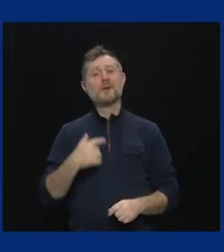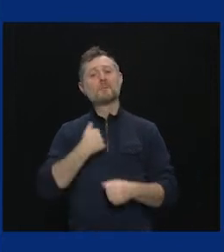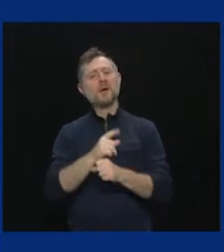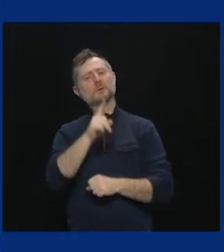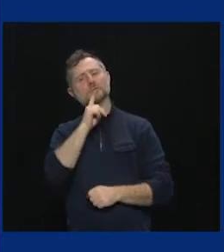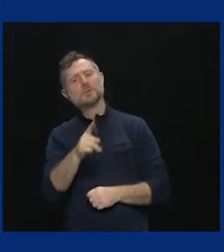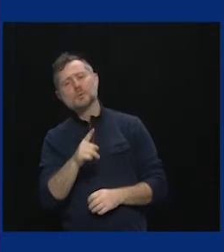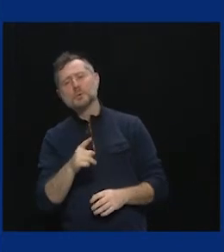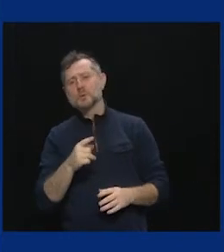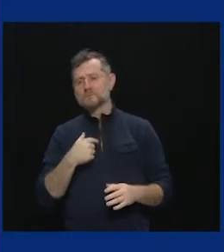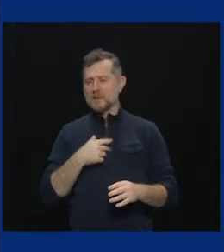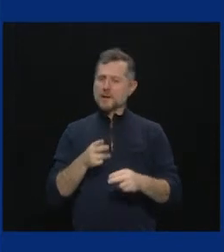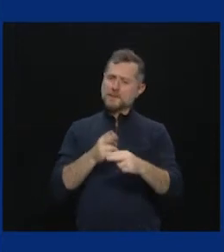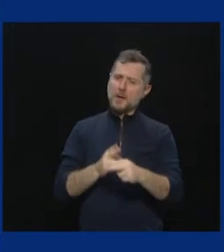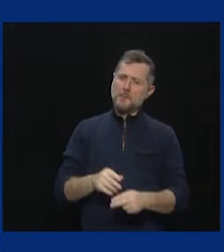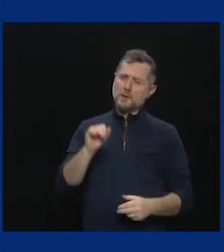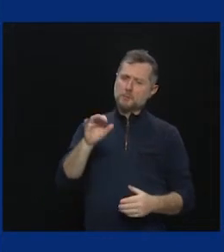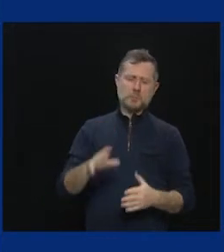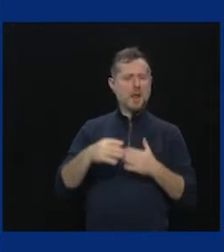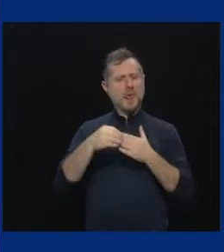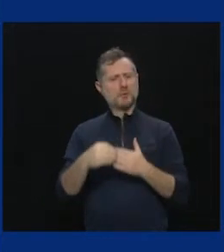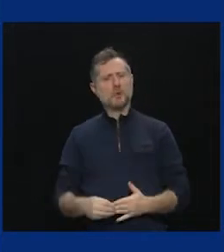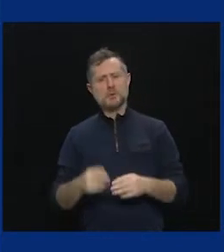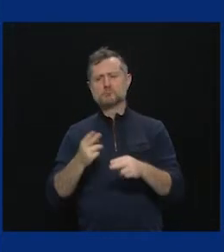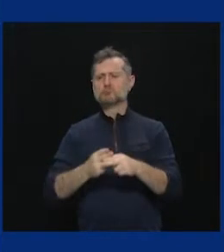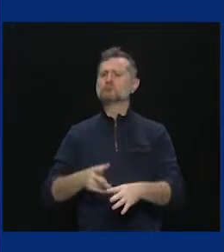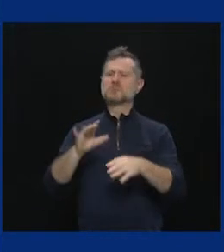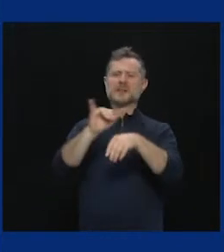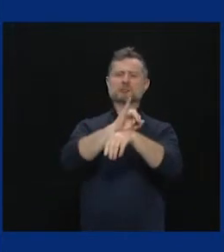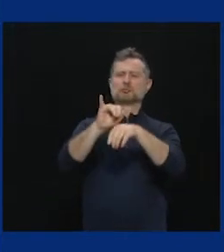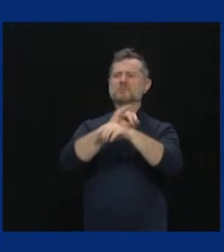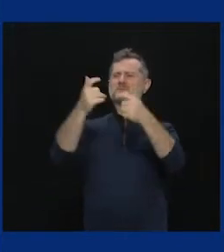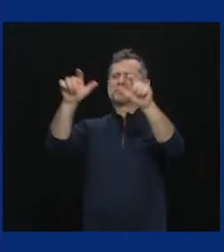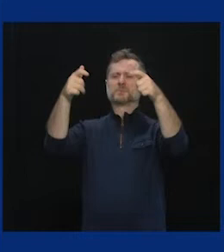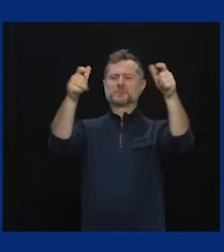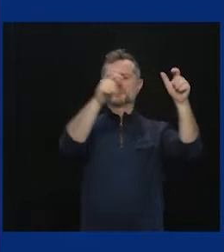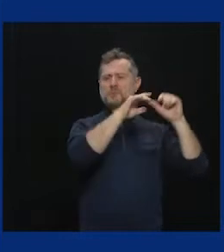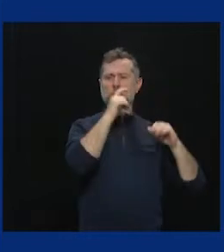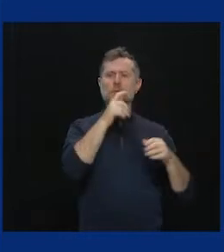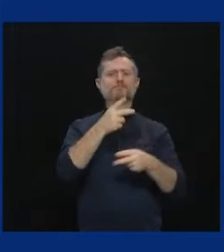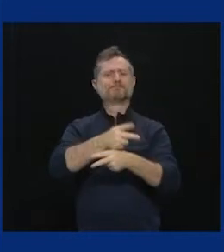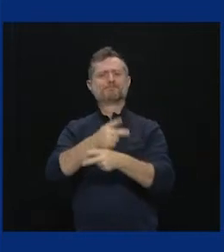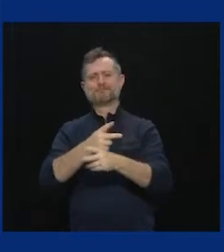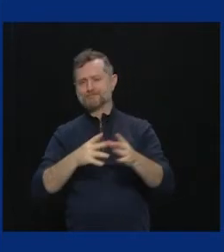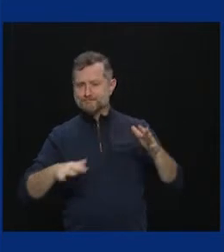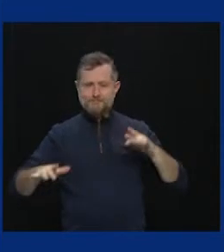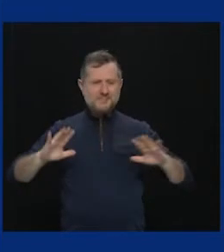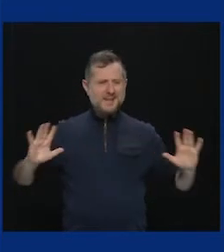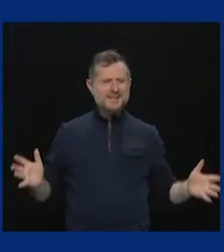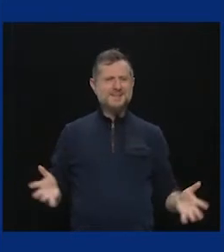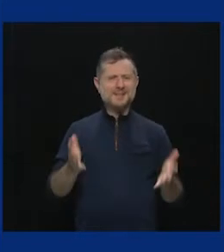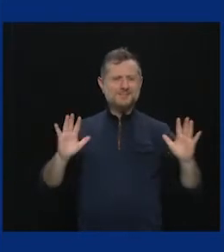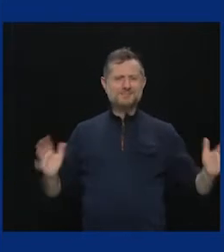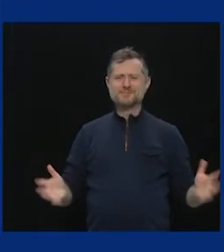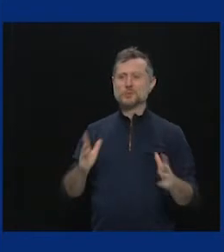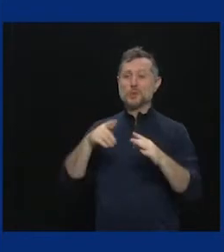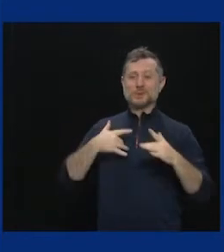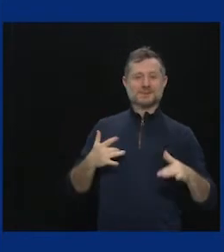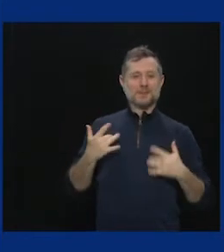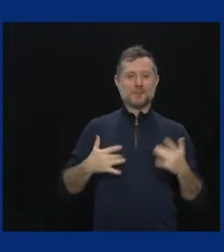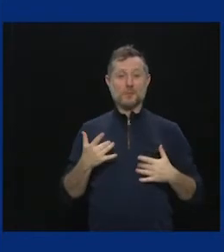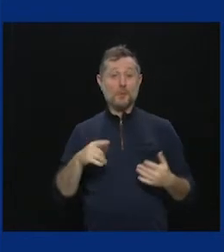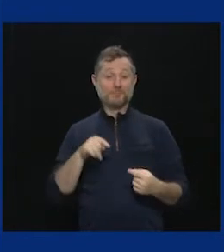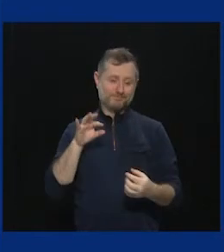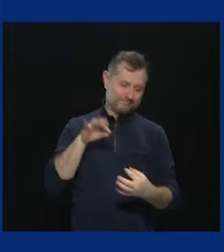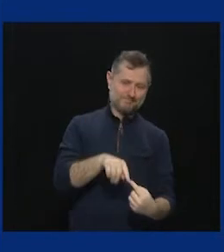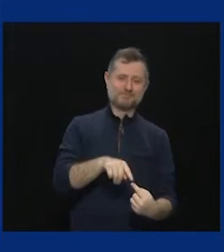the leaders of industry and the people who are the keepers of the flame, the excitement that is New York State tourism. And